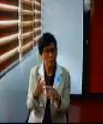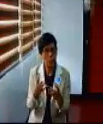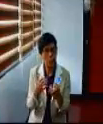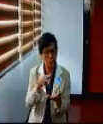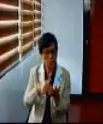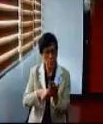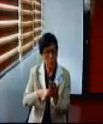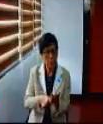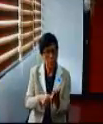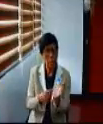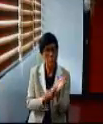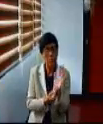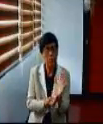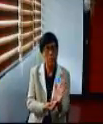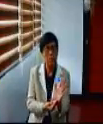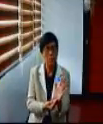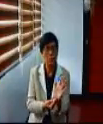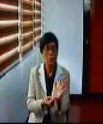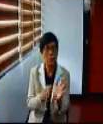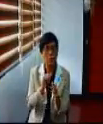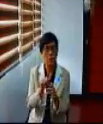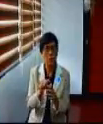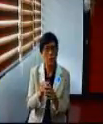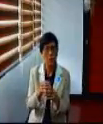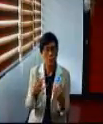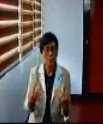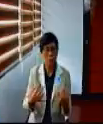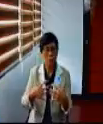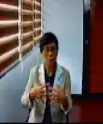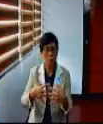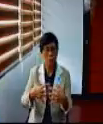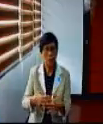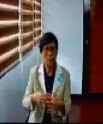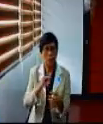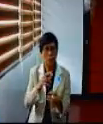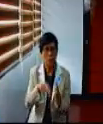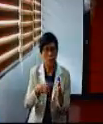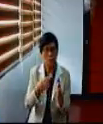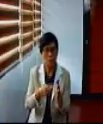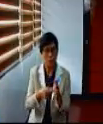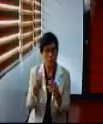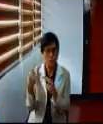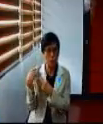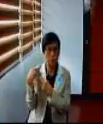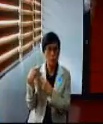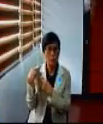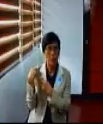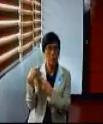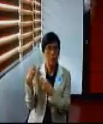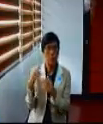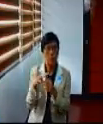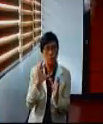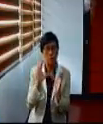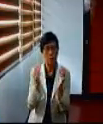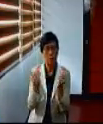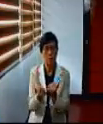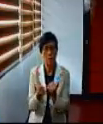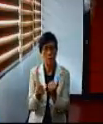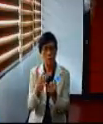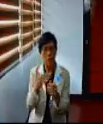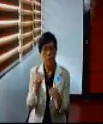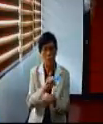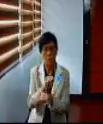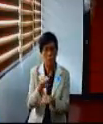this presentation is the interrelated role and responsibilities of companies and the